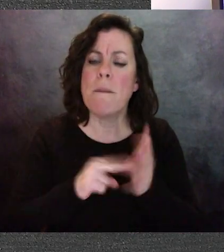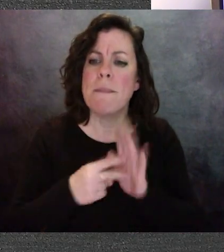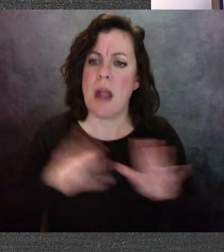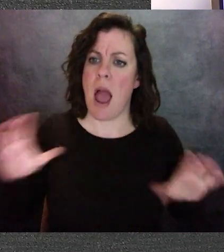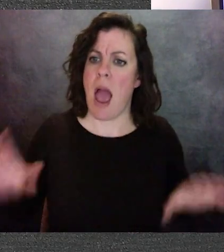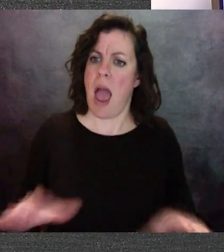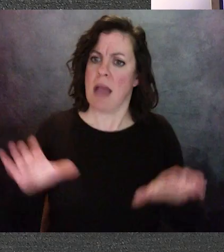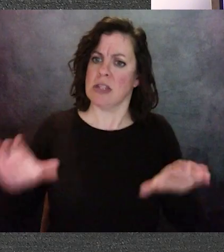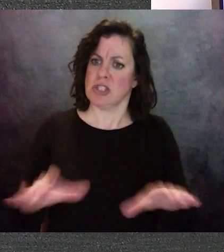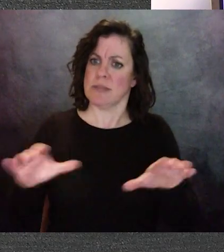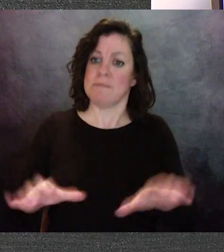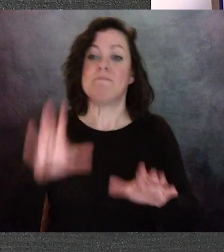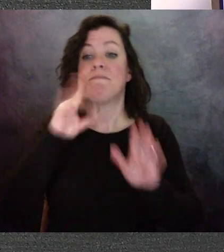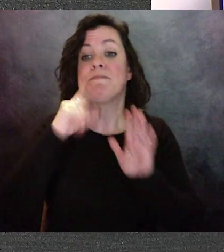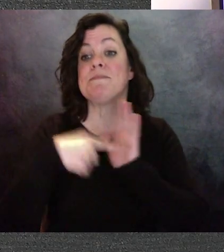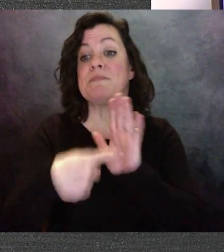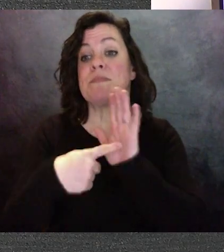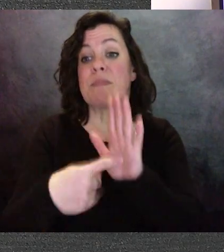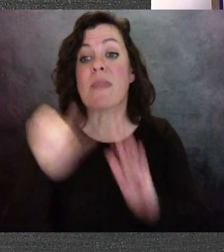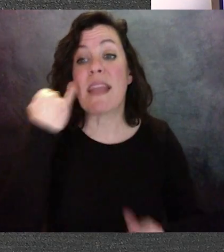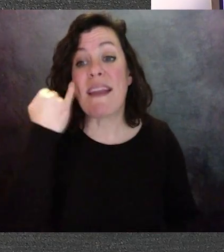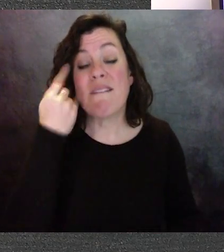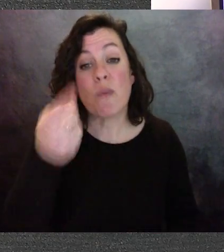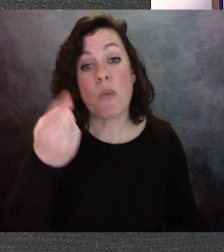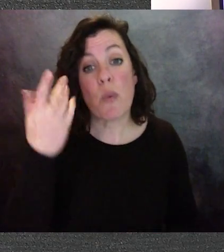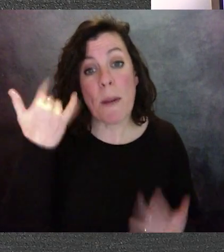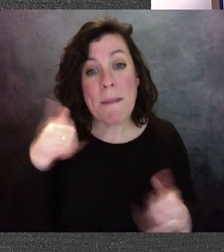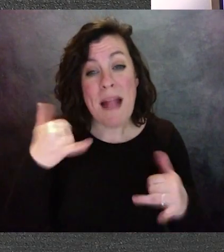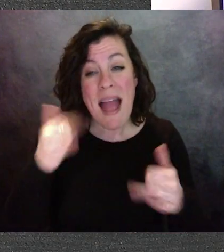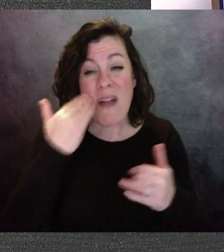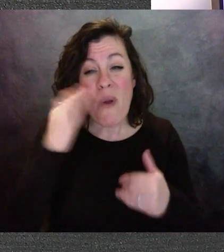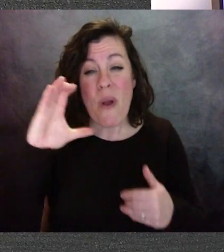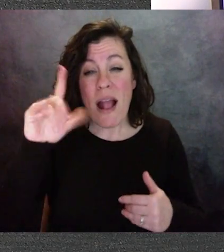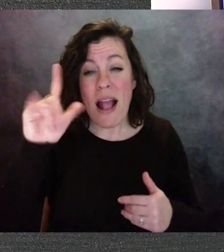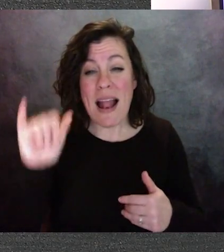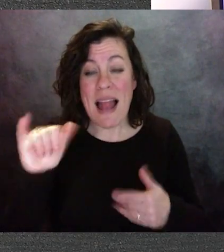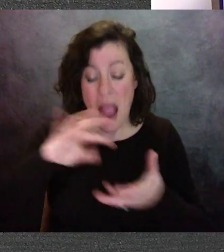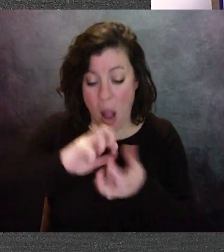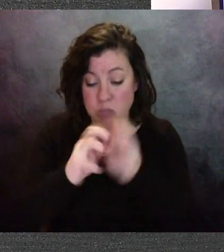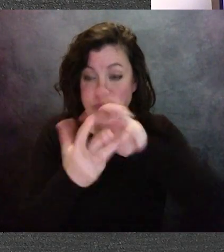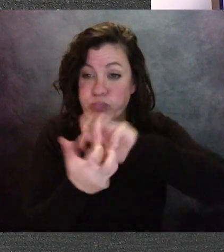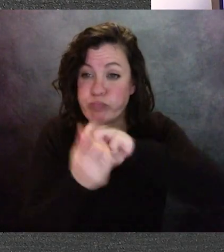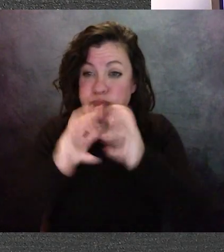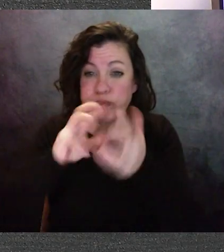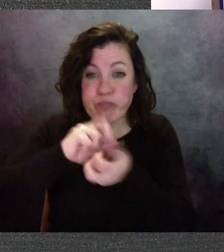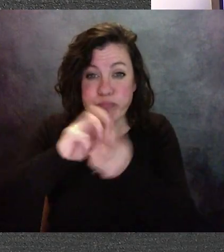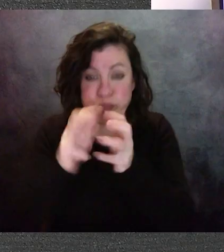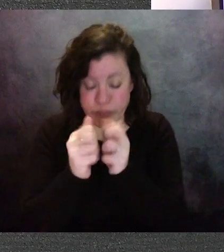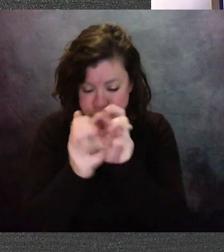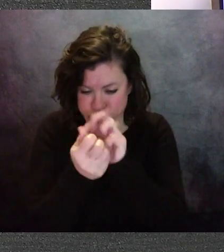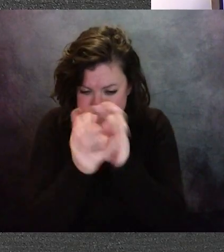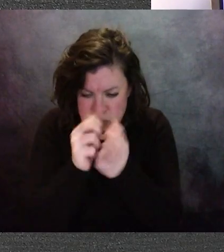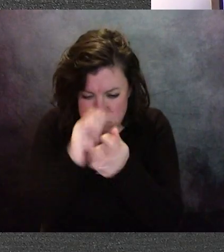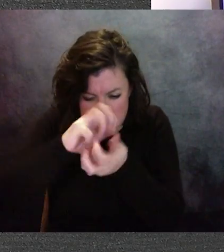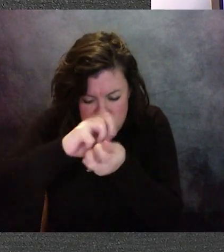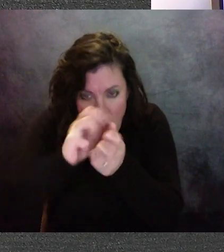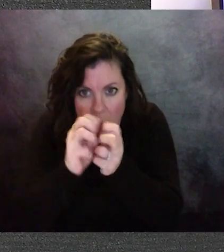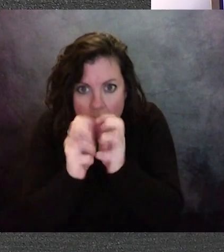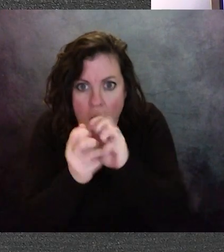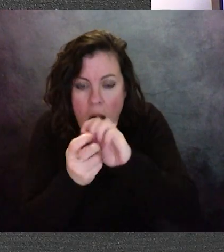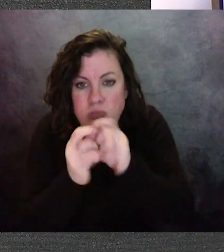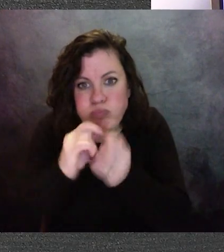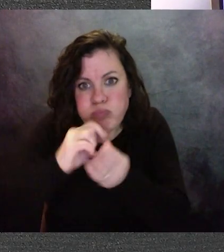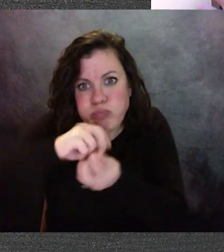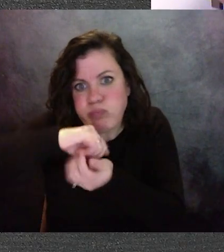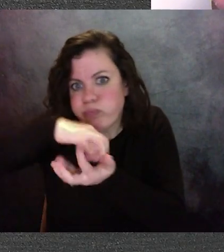example, if you've ever played with clay and you've formed something, you've created a shape, you've shaped it